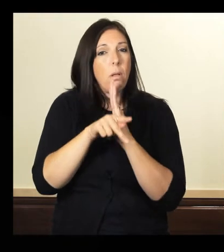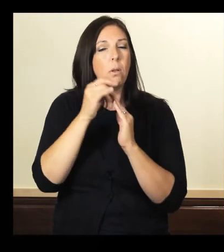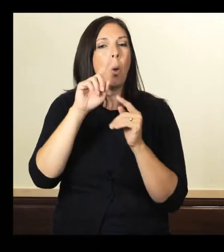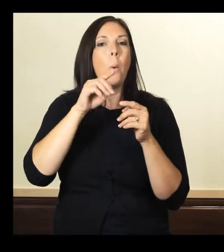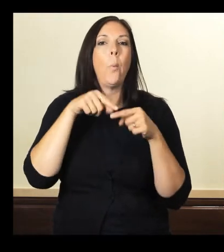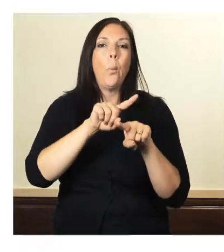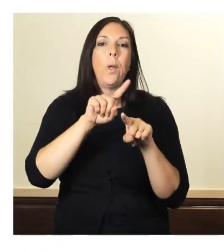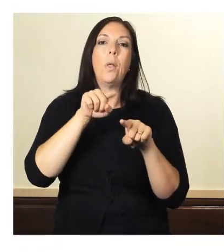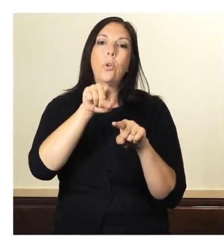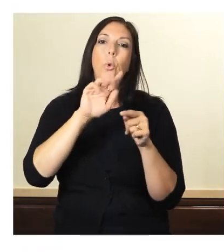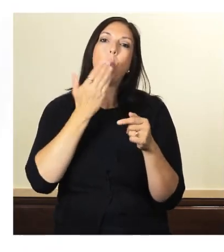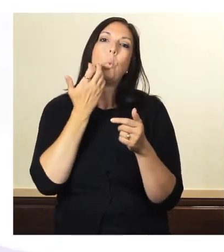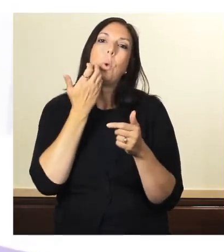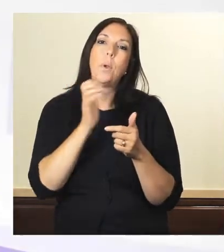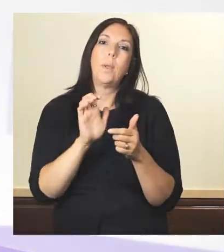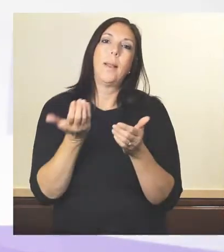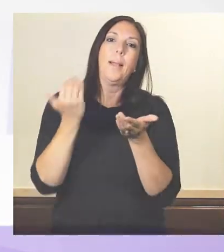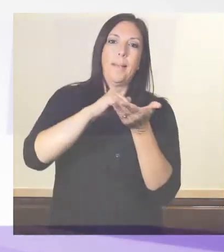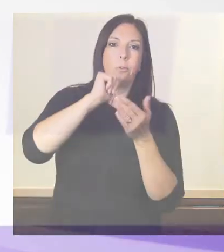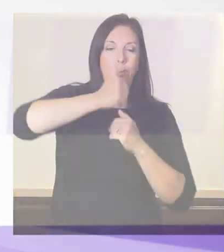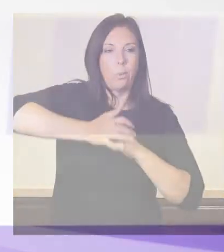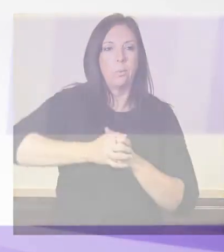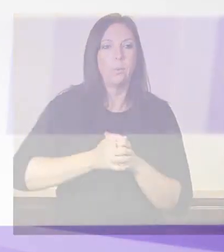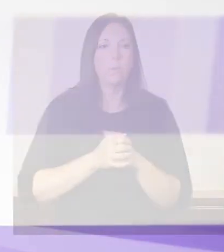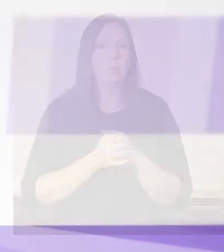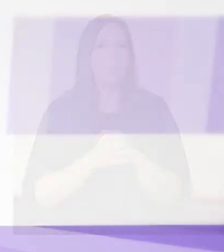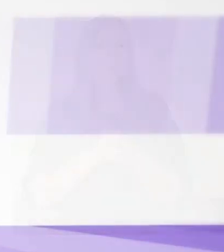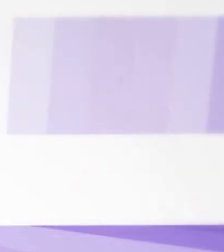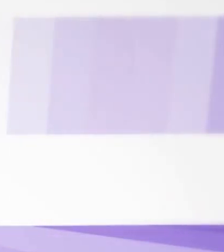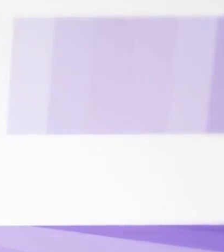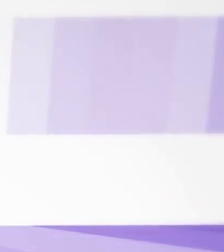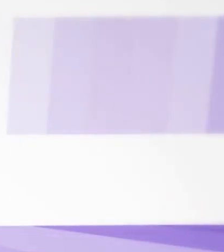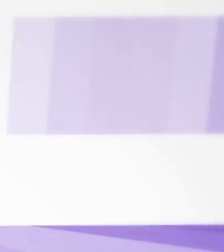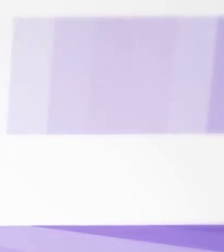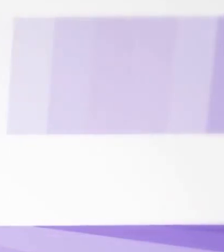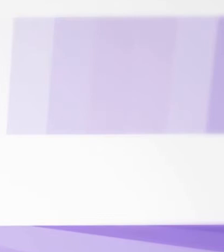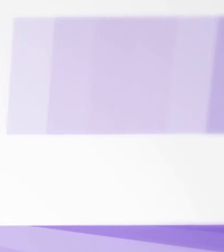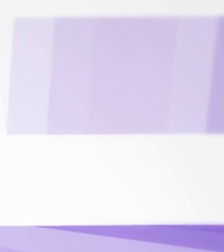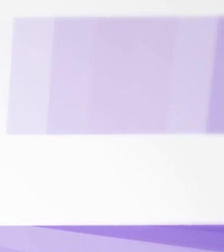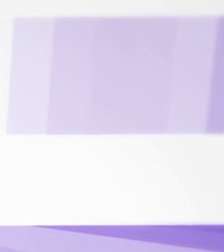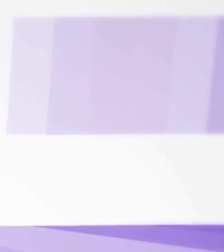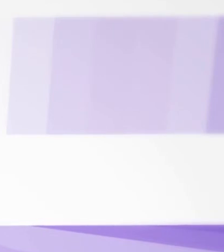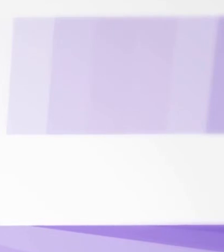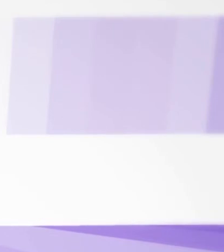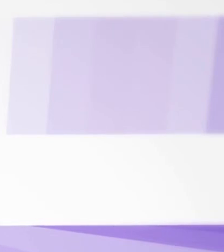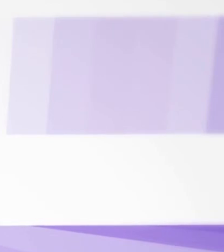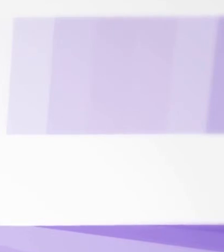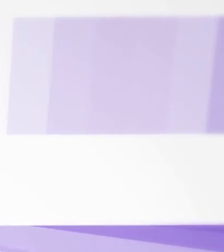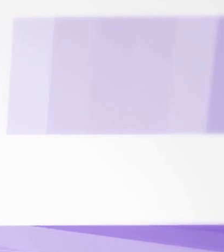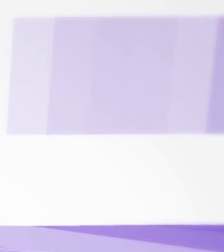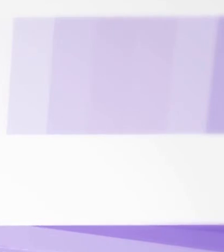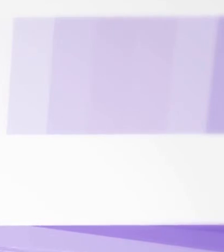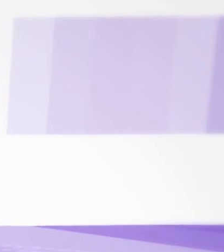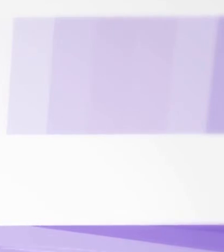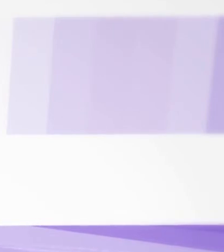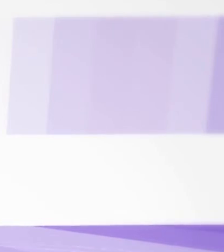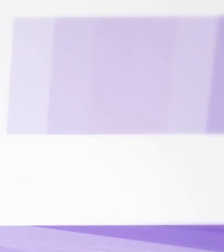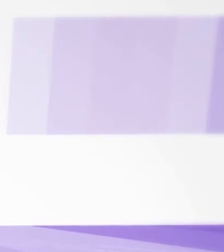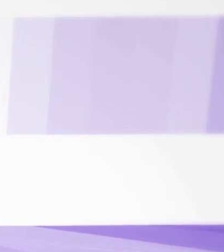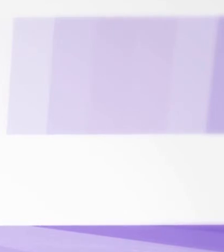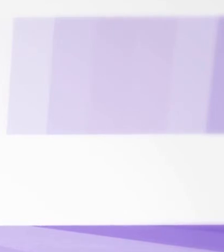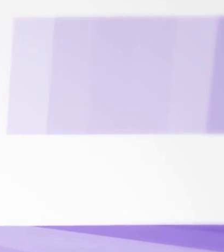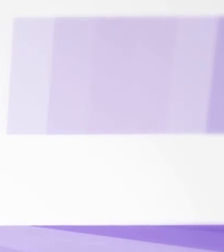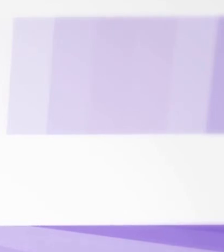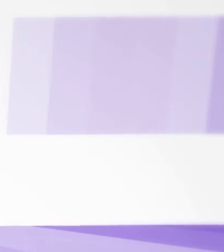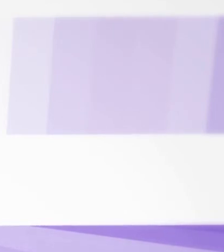food preparation. Here's a quick outline on the facts of temperature control. The danger zone is